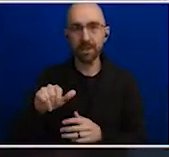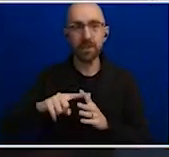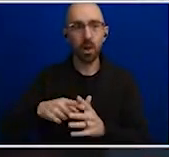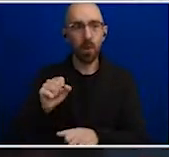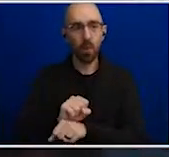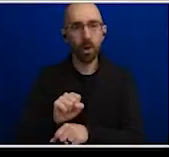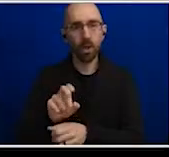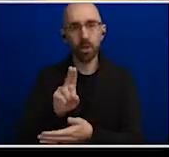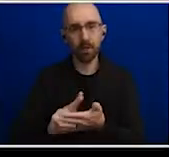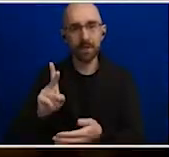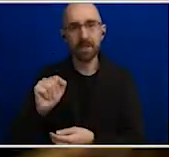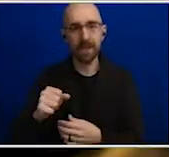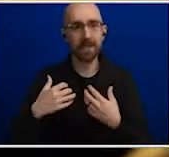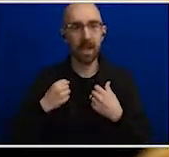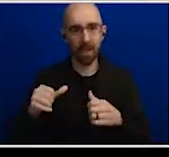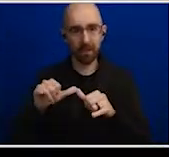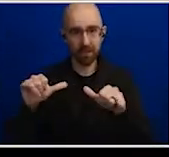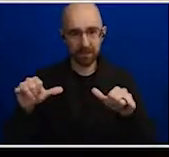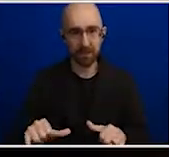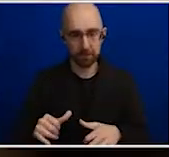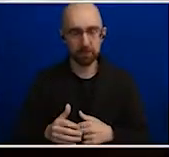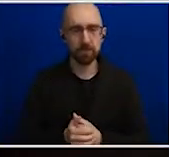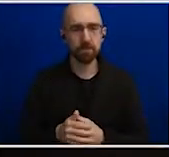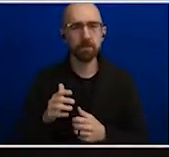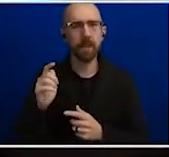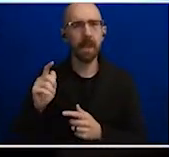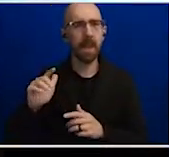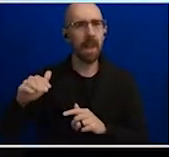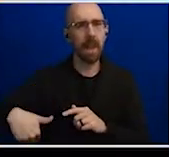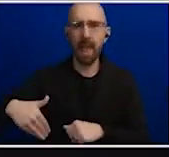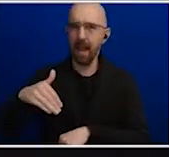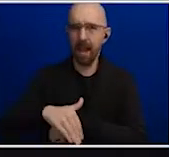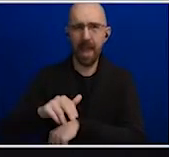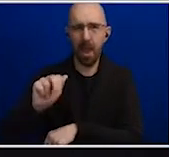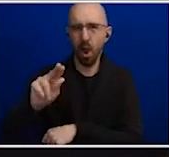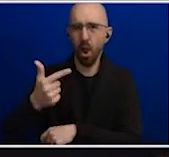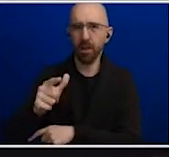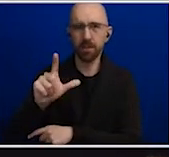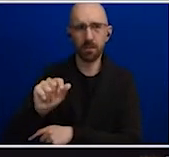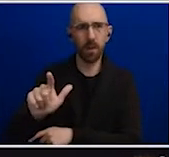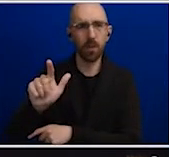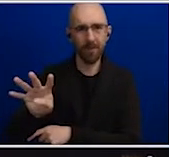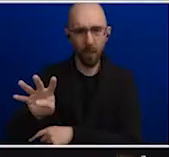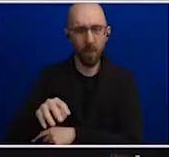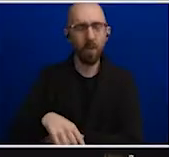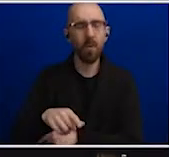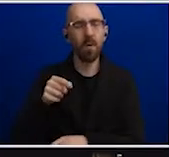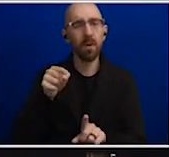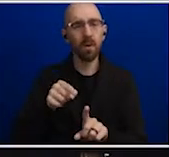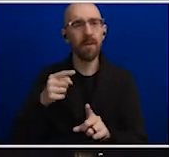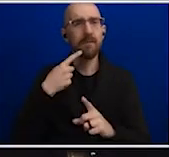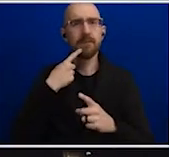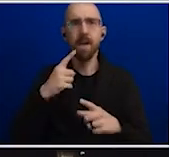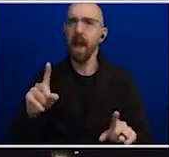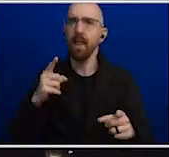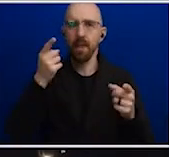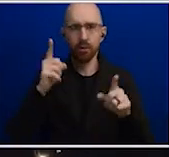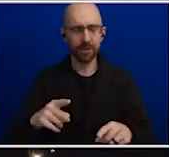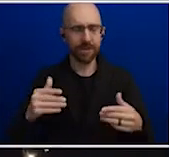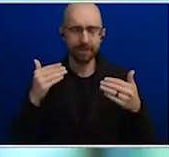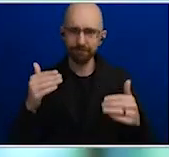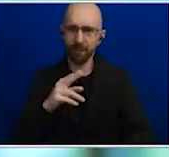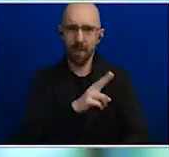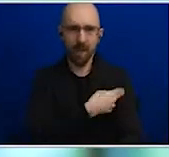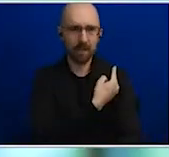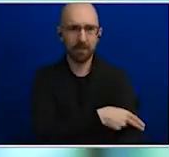Health System. Then late one night in August 2024, Richard finally agreed to go to the hospital to be checked